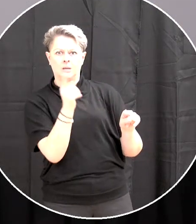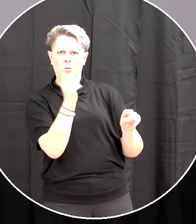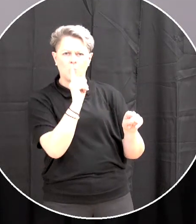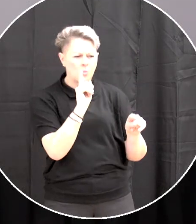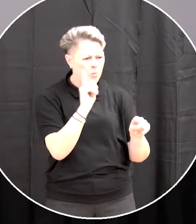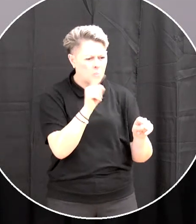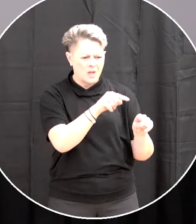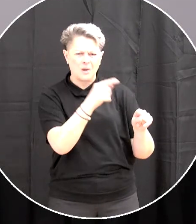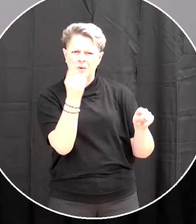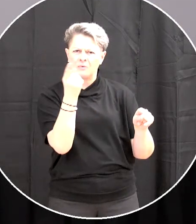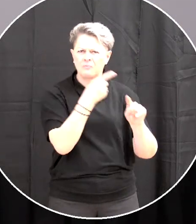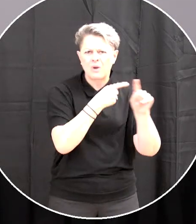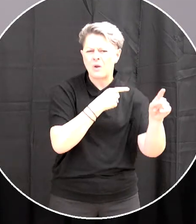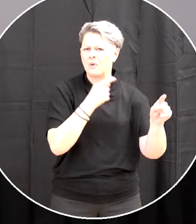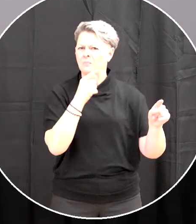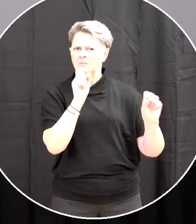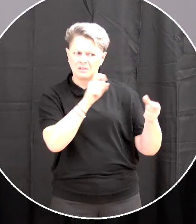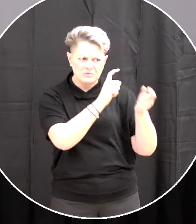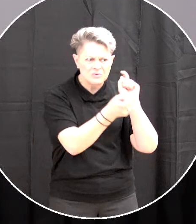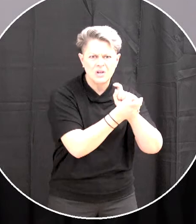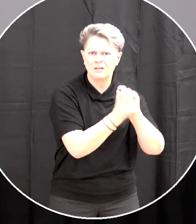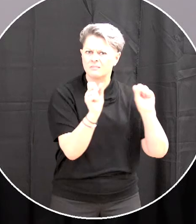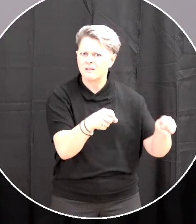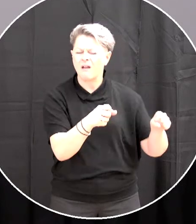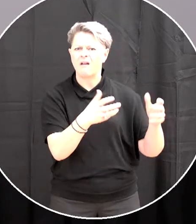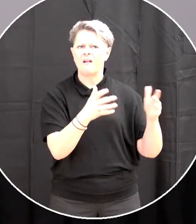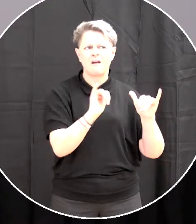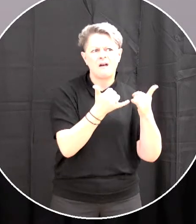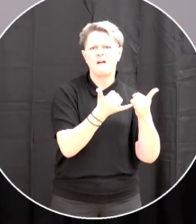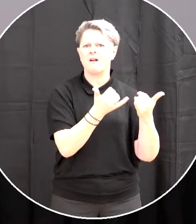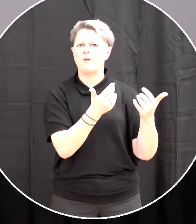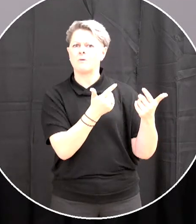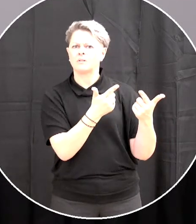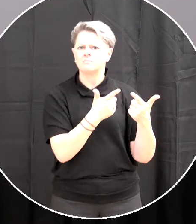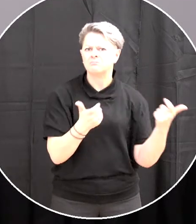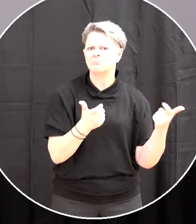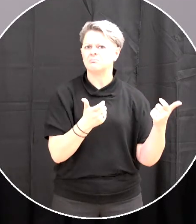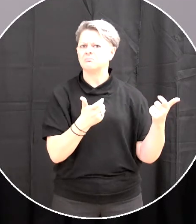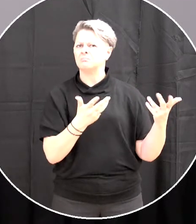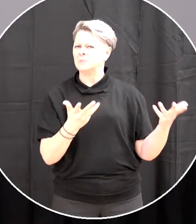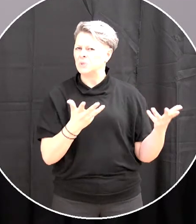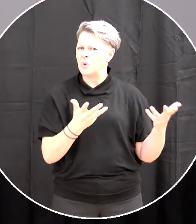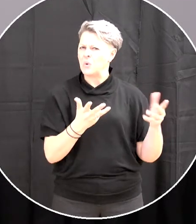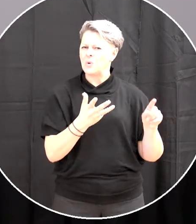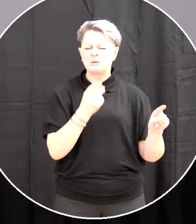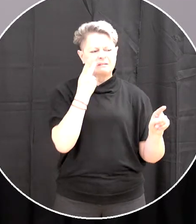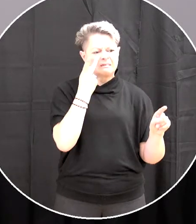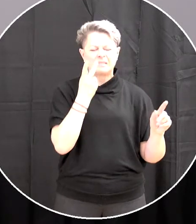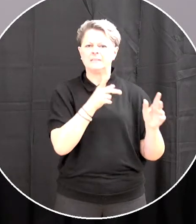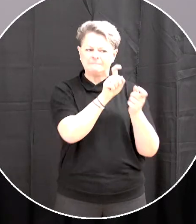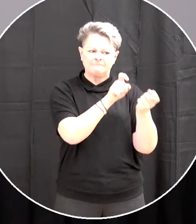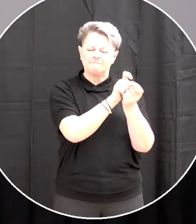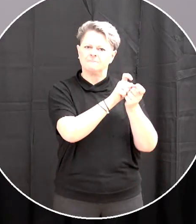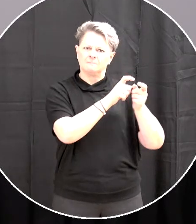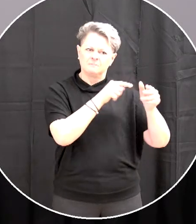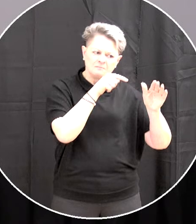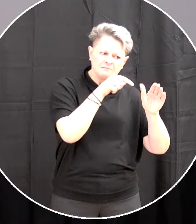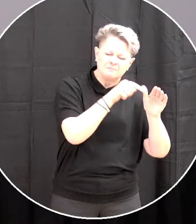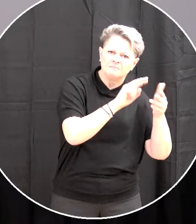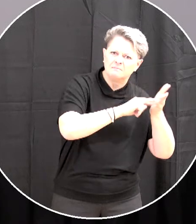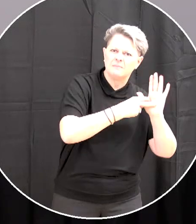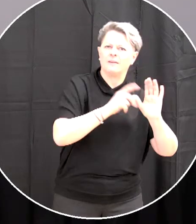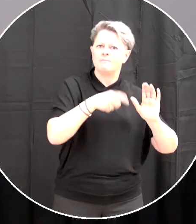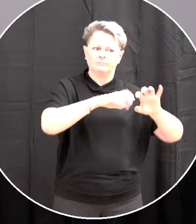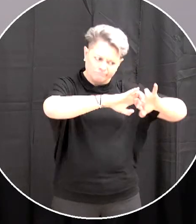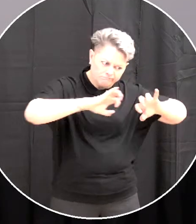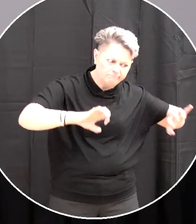from, can it be changed, if so, how it can be changed, why it applies to some bodies and not others. So there's a bit of unwrapping to do there.